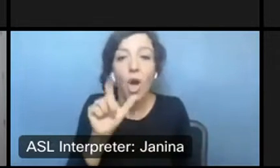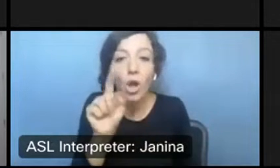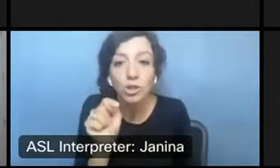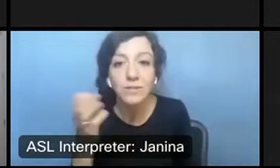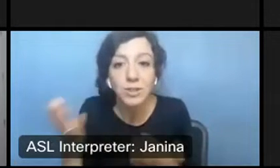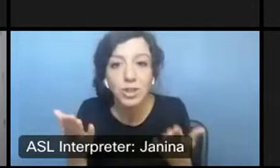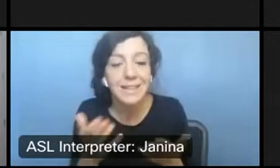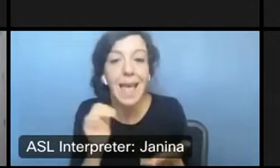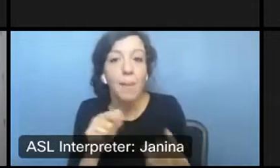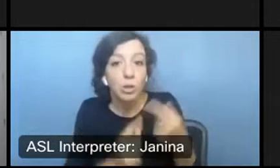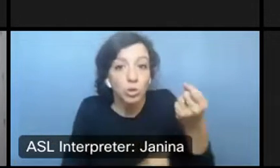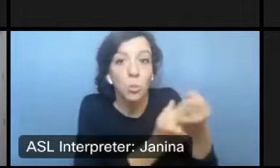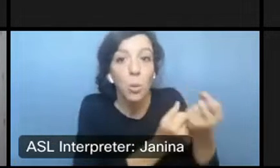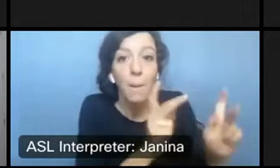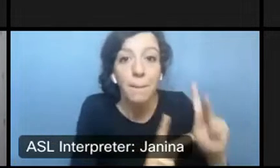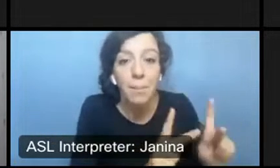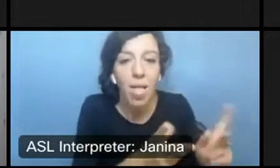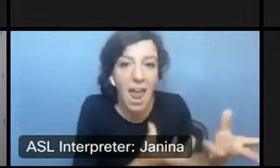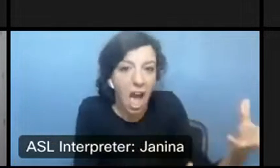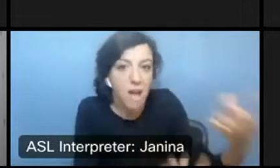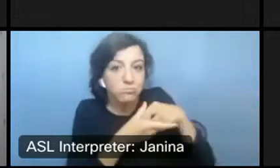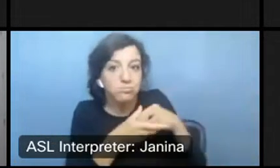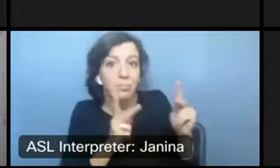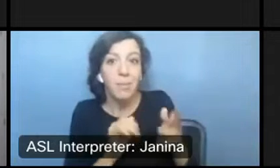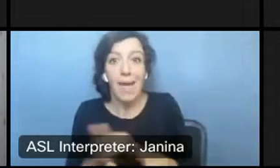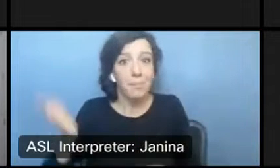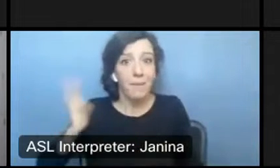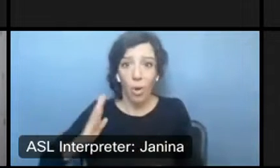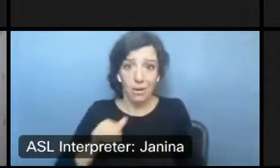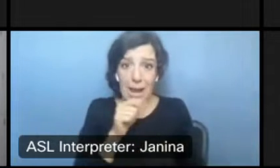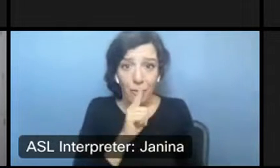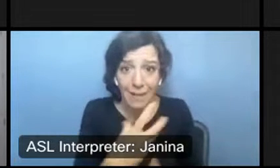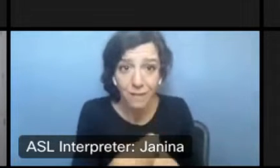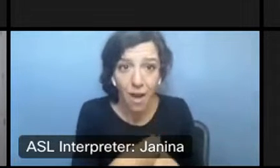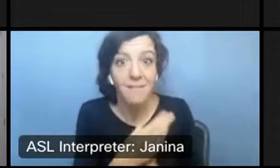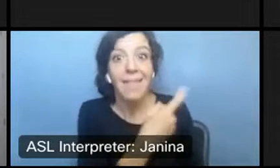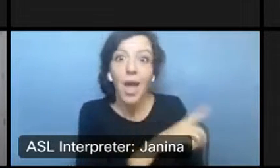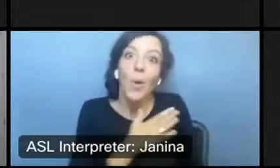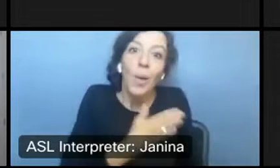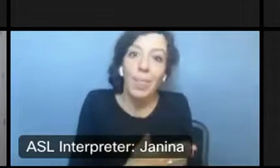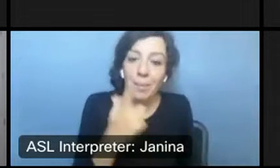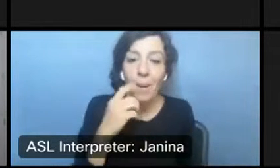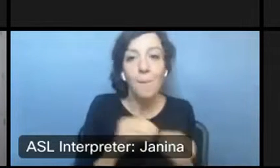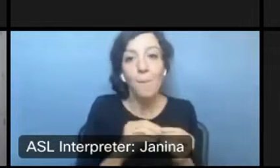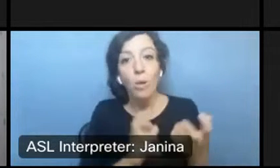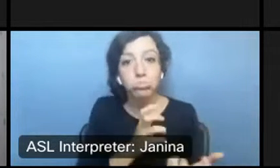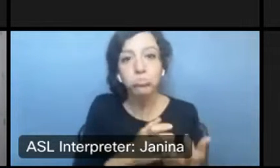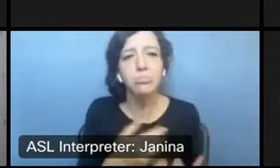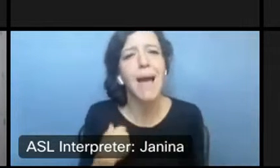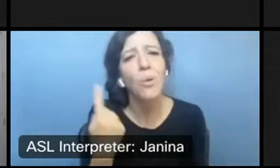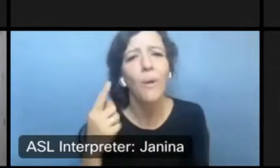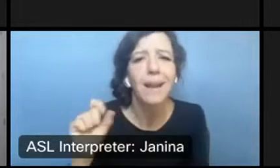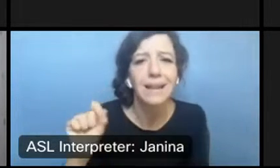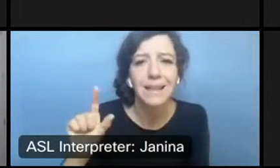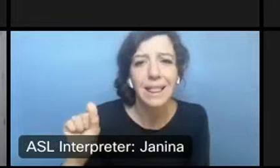that previously were not as engaged in any services, and now they're willing to do it. Which I had one out of the SLS unit that talked